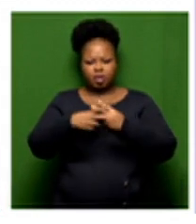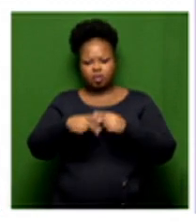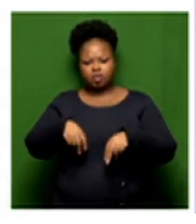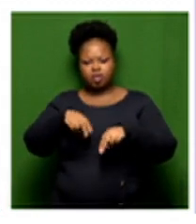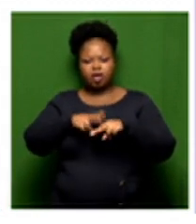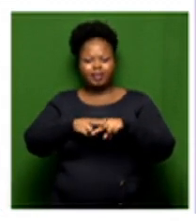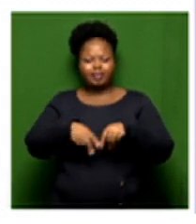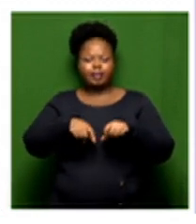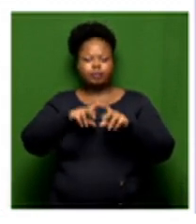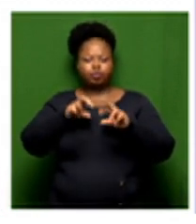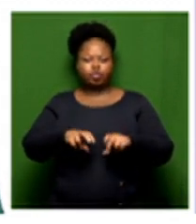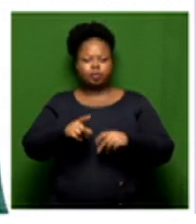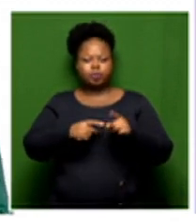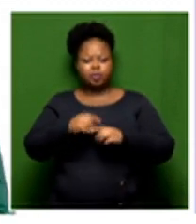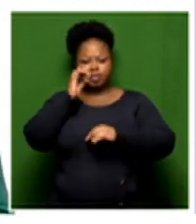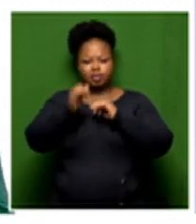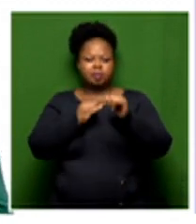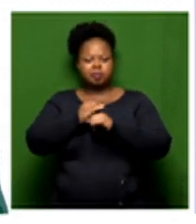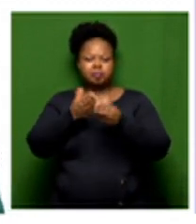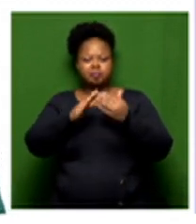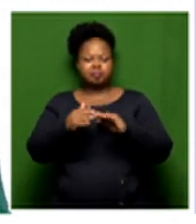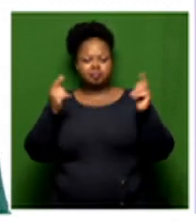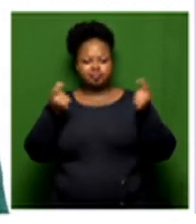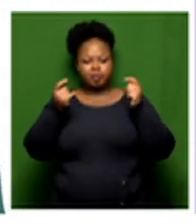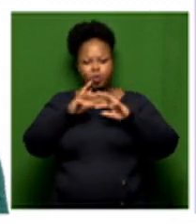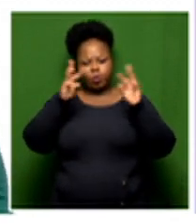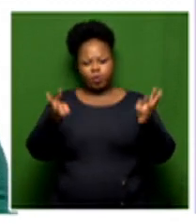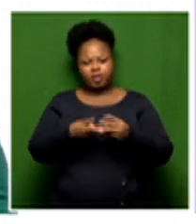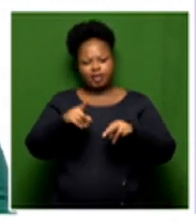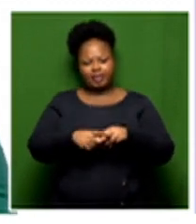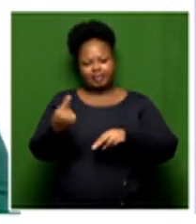the years as the international community commemorates World AIDS Day today.